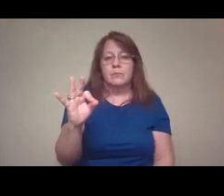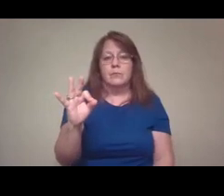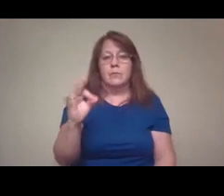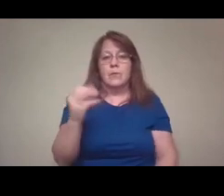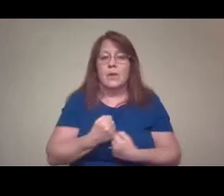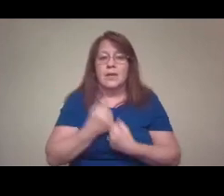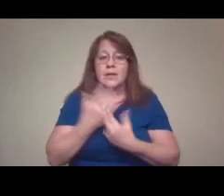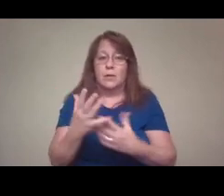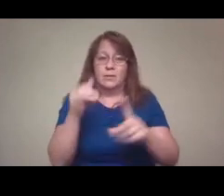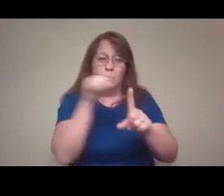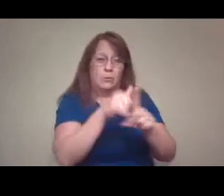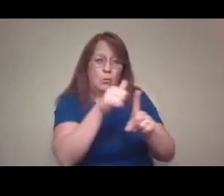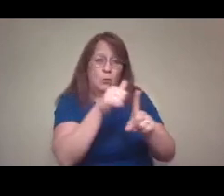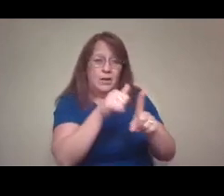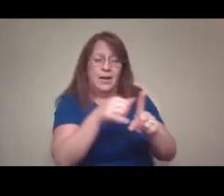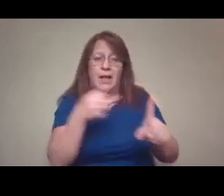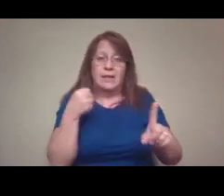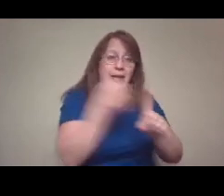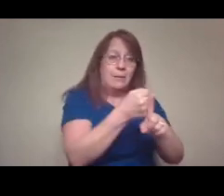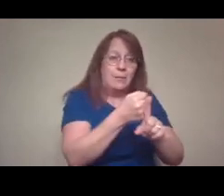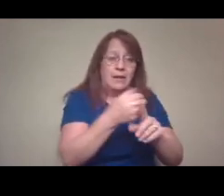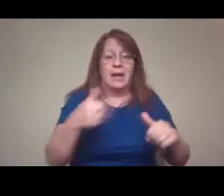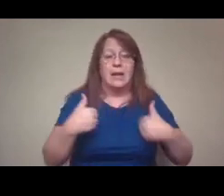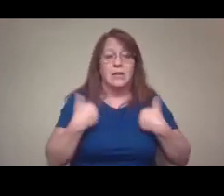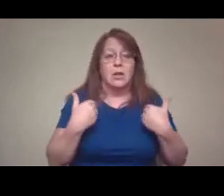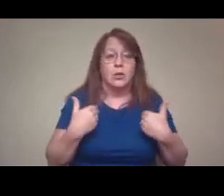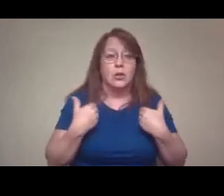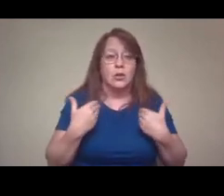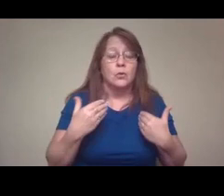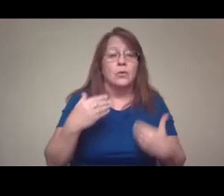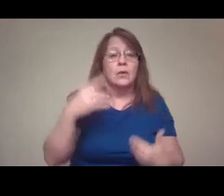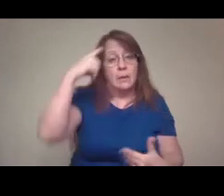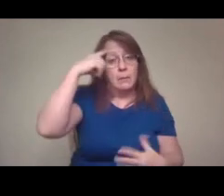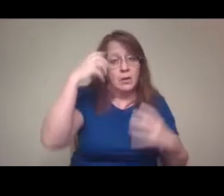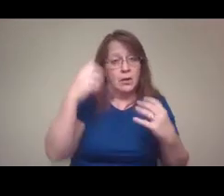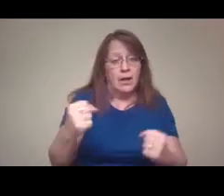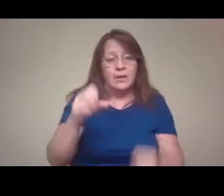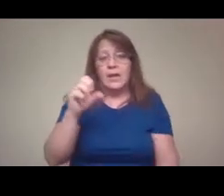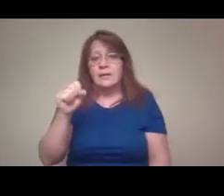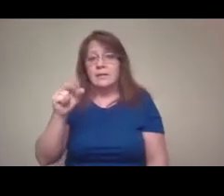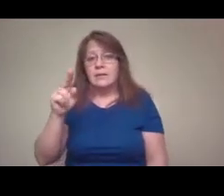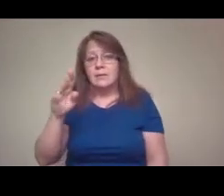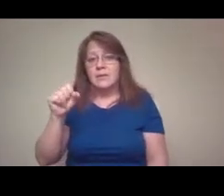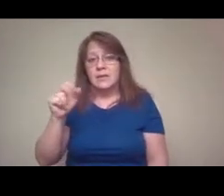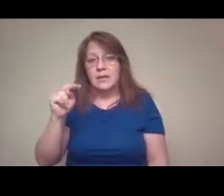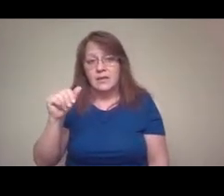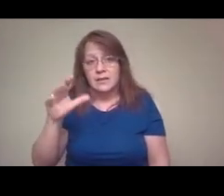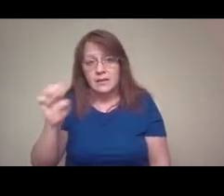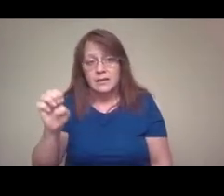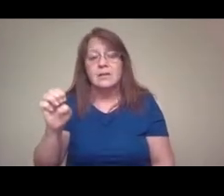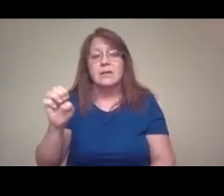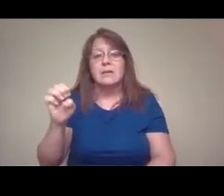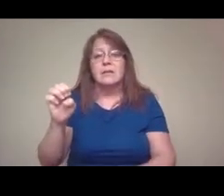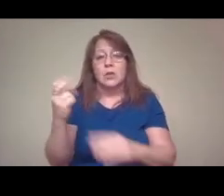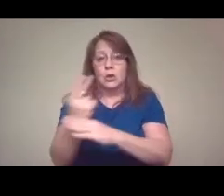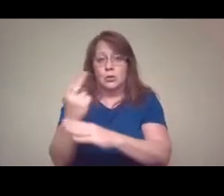about bullying and the impact that it has on youth mental health and substance use. And so we're looking at how can we